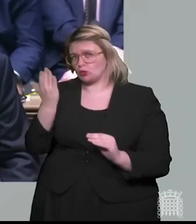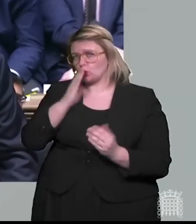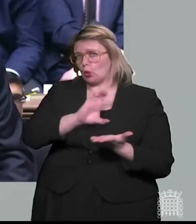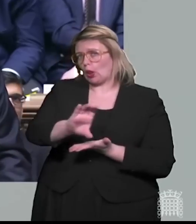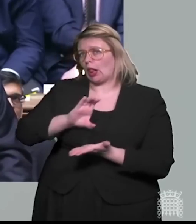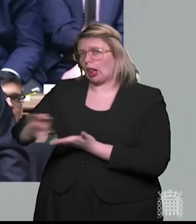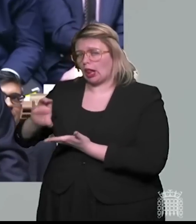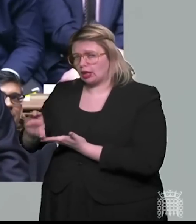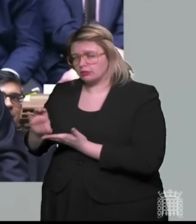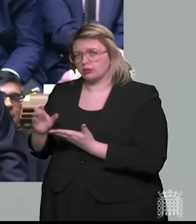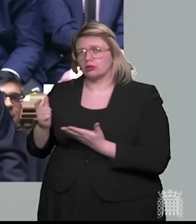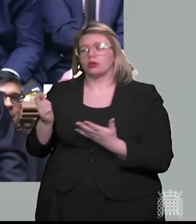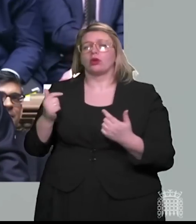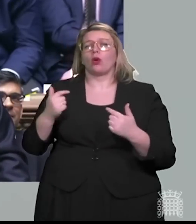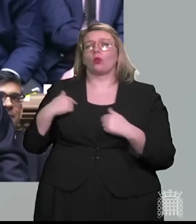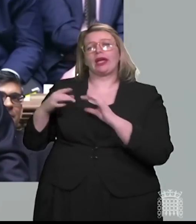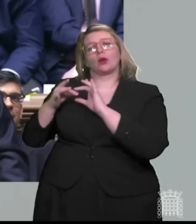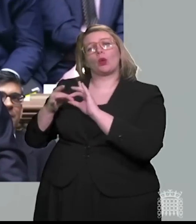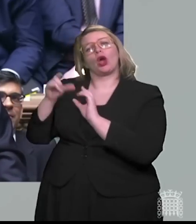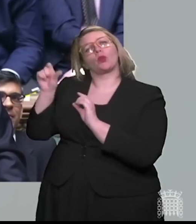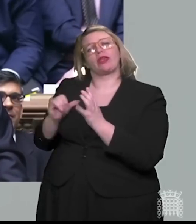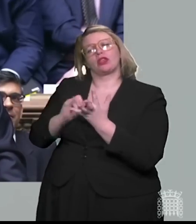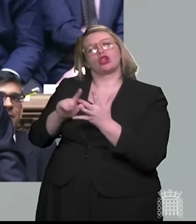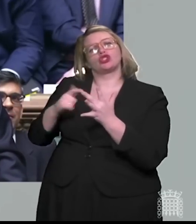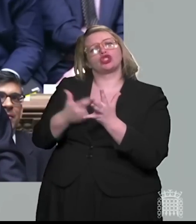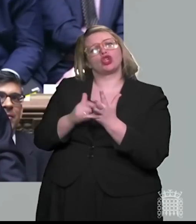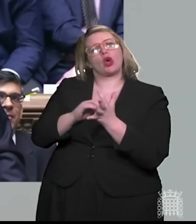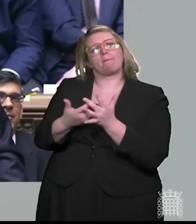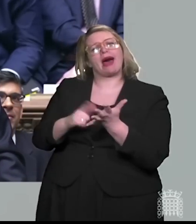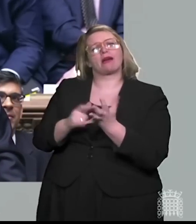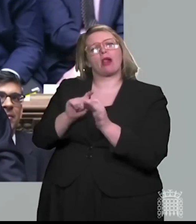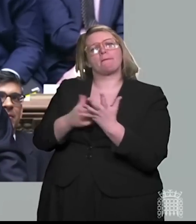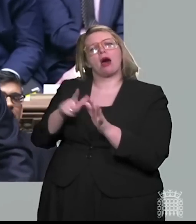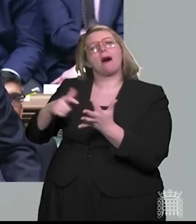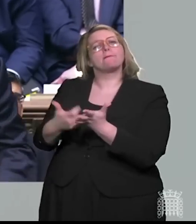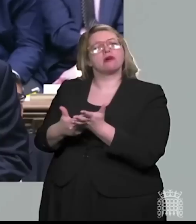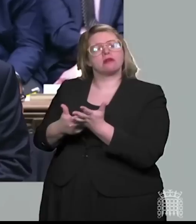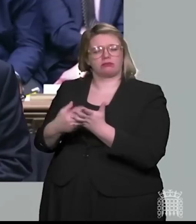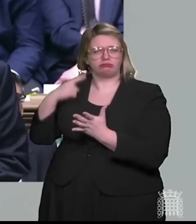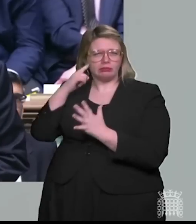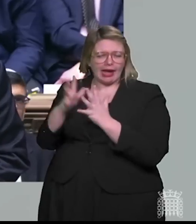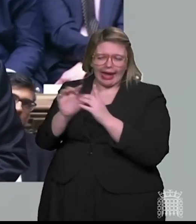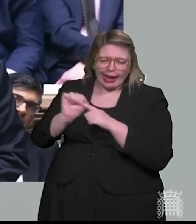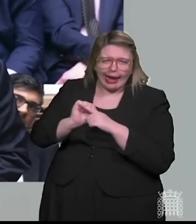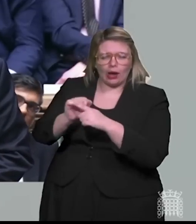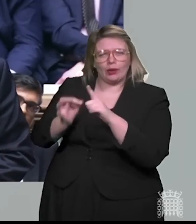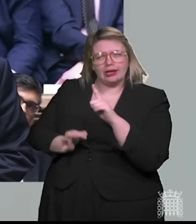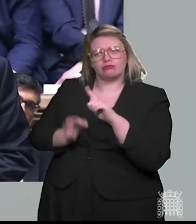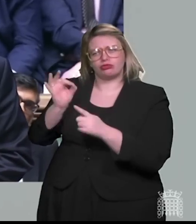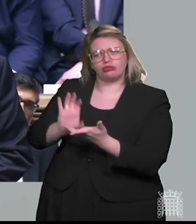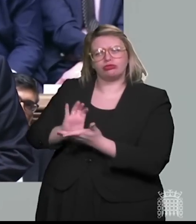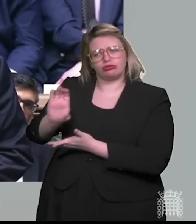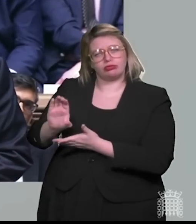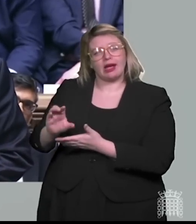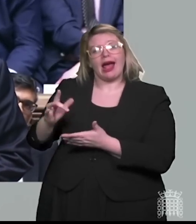our approach to skills with Sir Michael Barber. We set out our plans to transform lifelong learning with a new lifelong loan